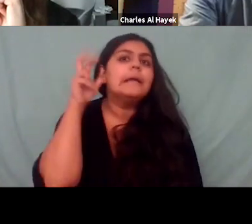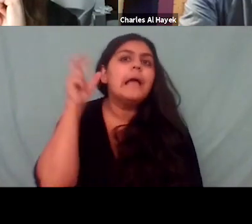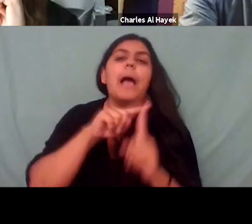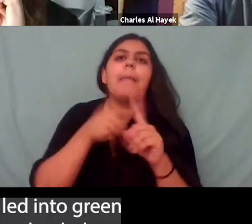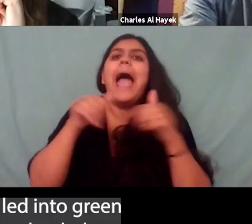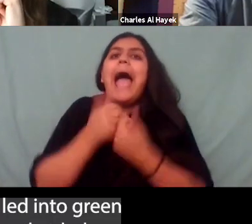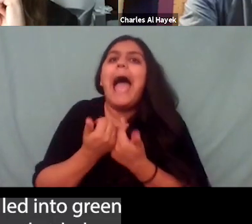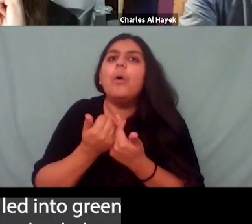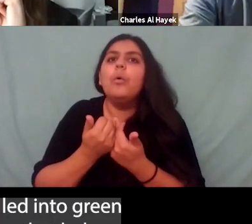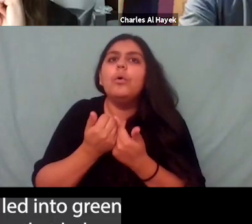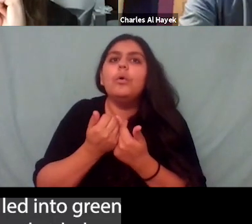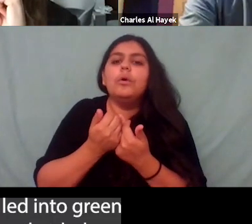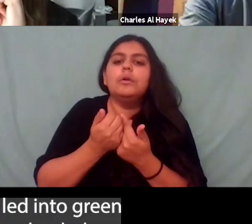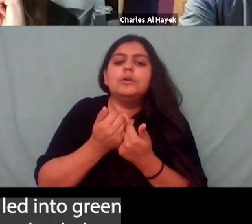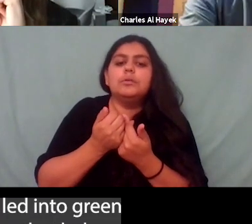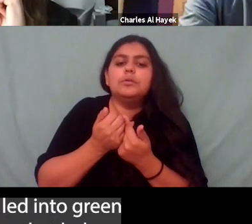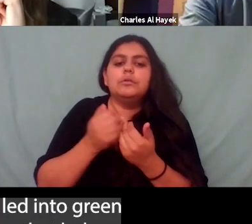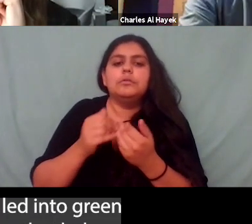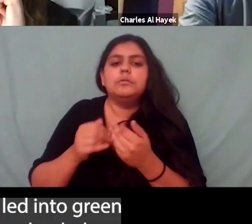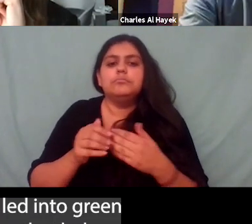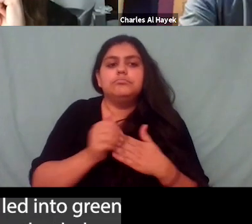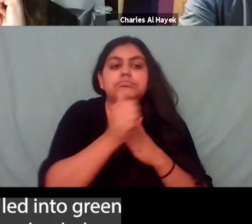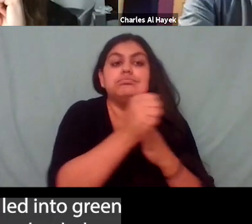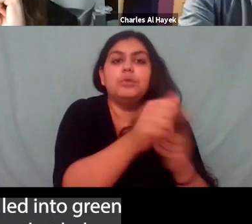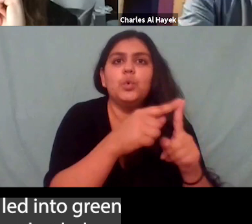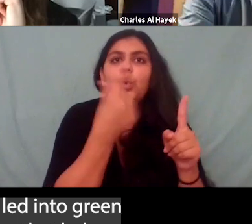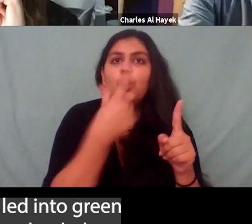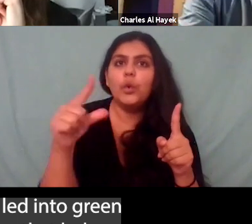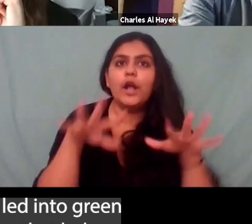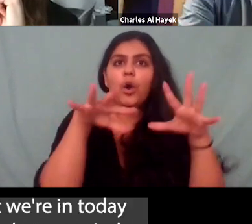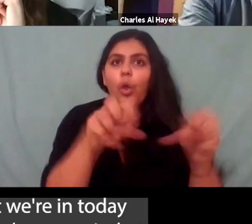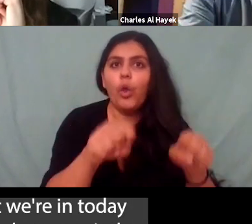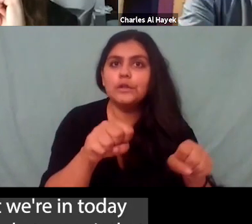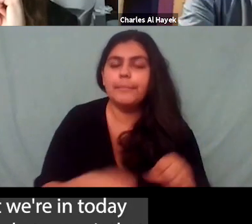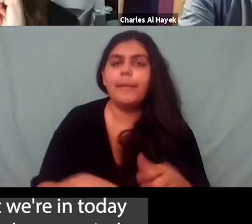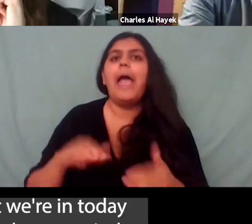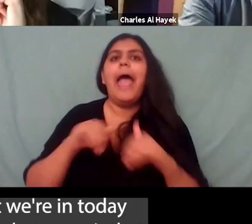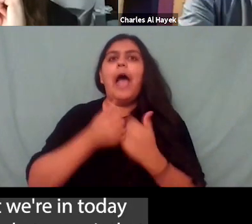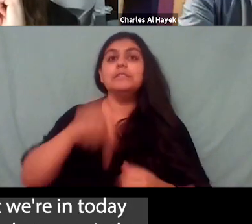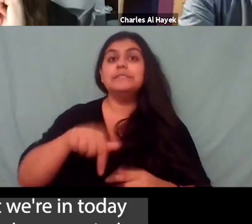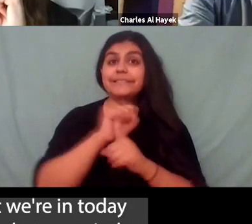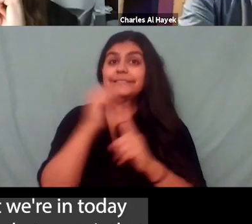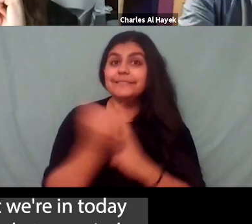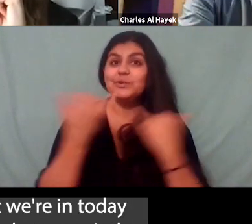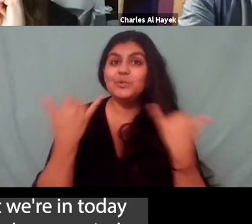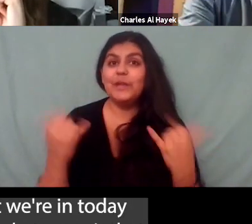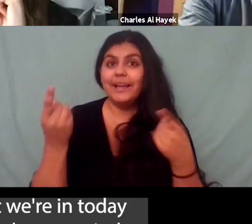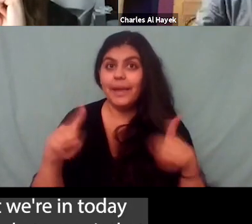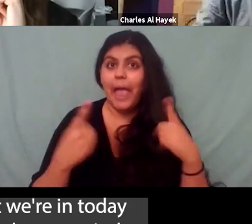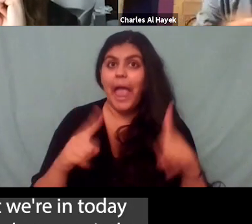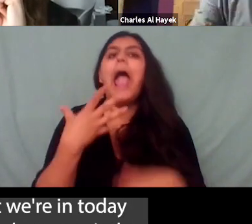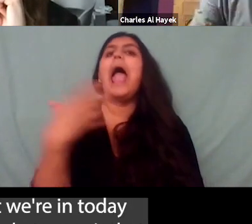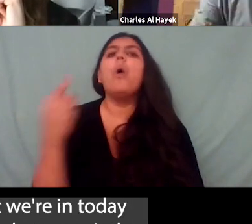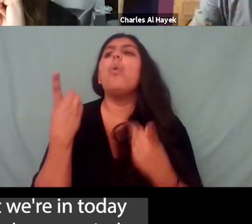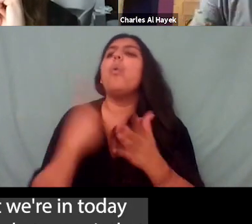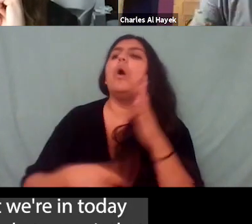about how that led into green colonialism, how that led to the situation that we're in today and the